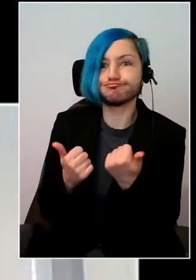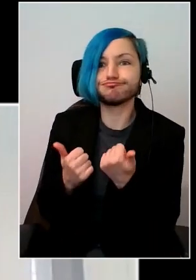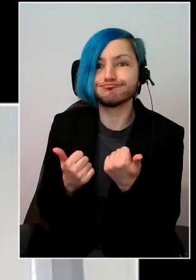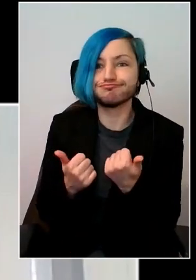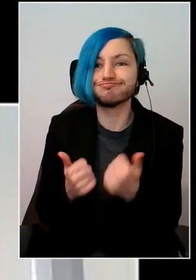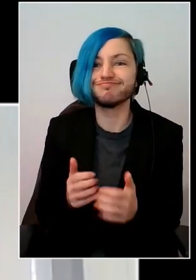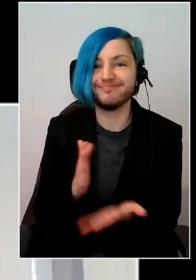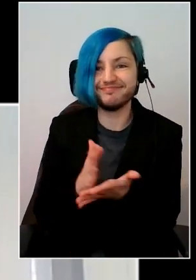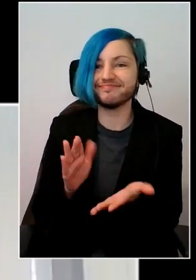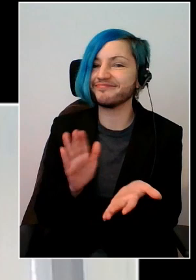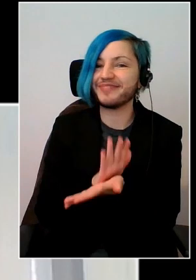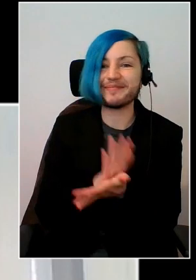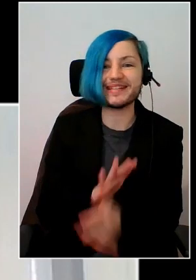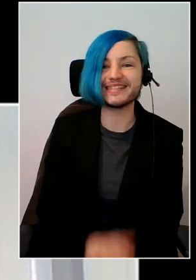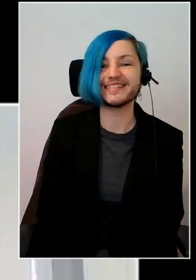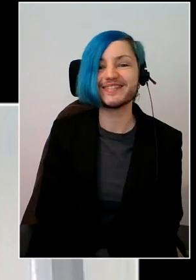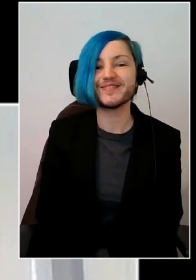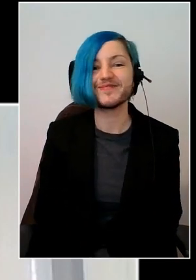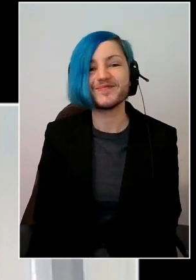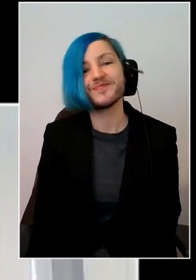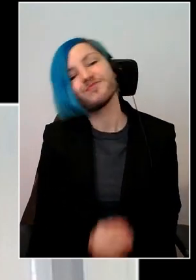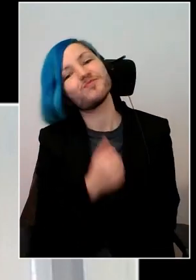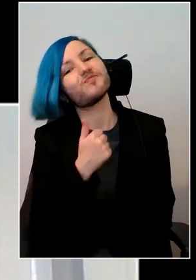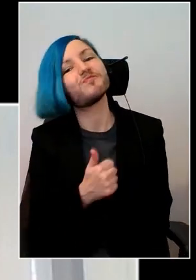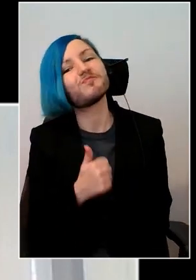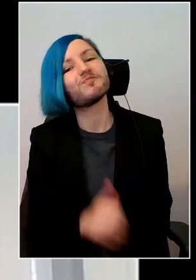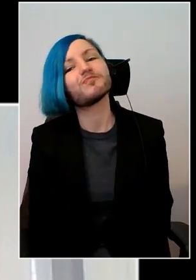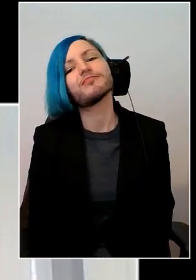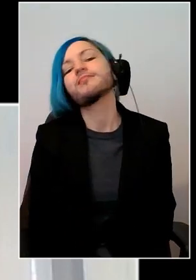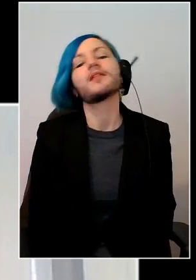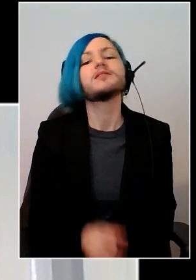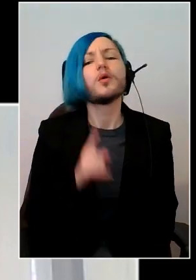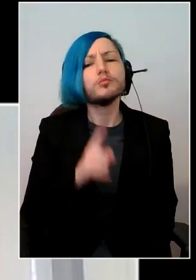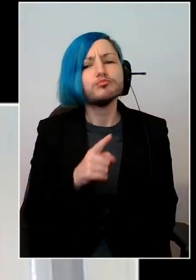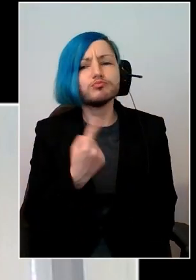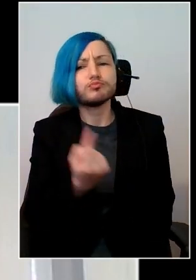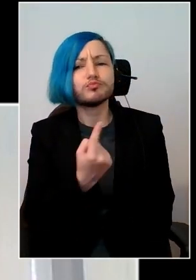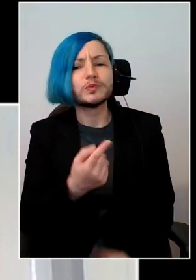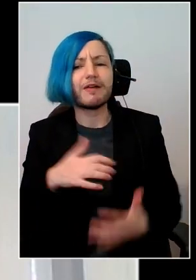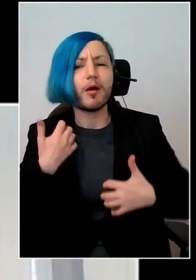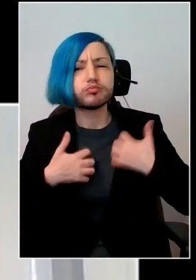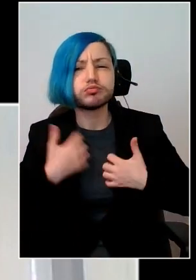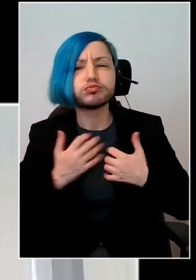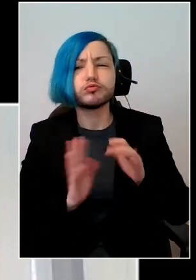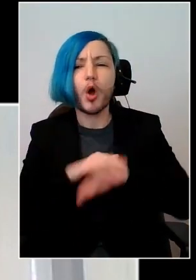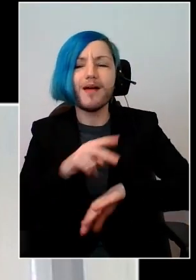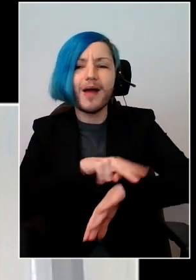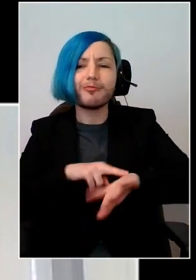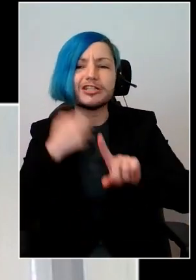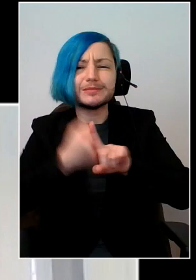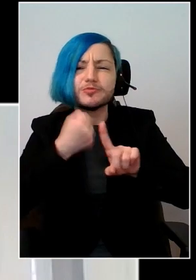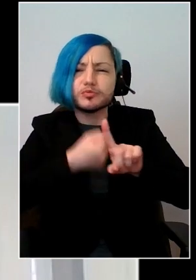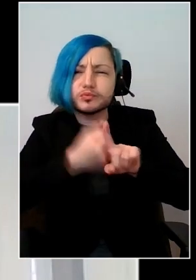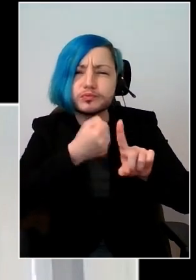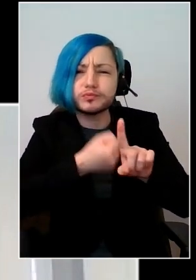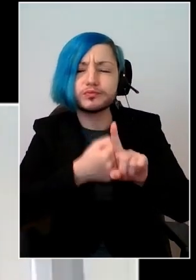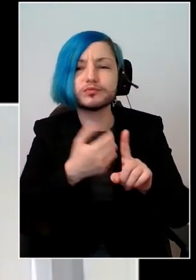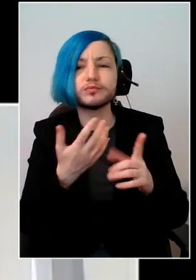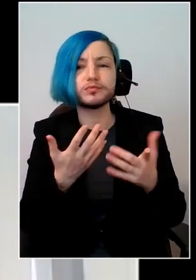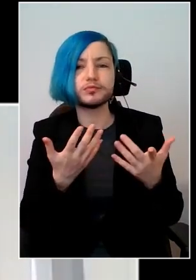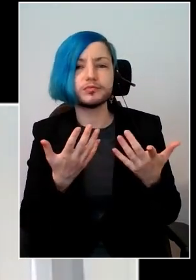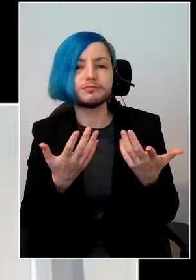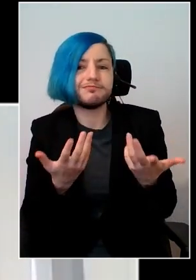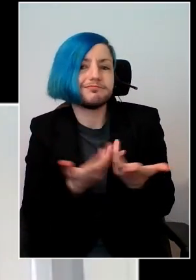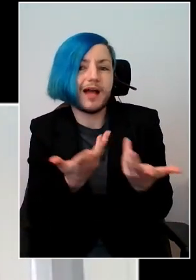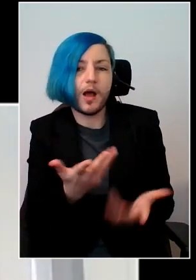pleased. Good. So what's made you so passionate about championing apprenticeships? I